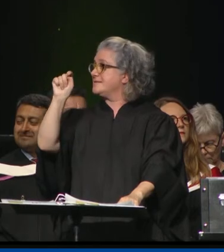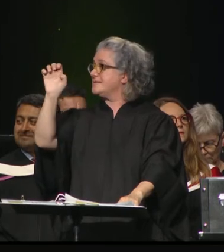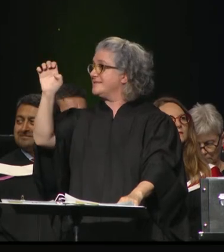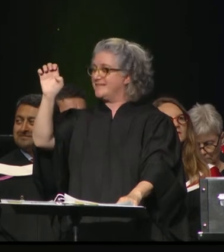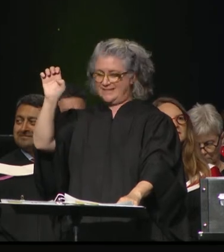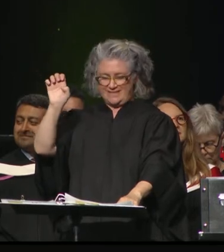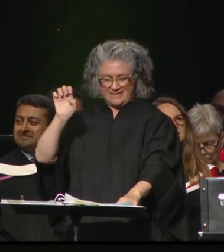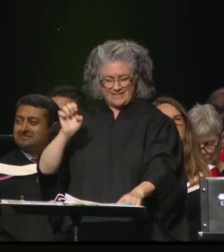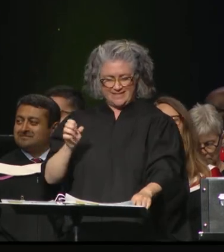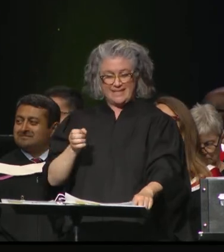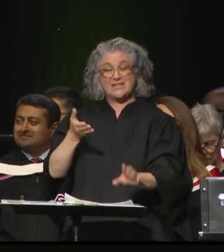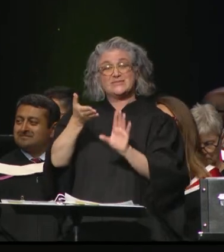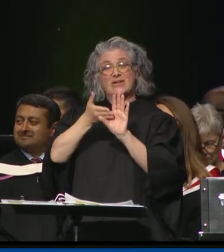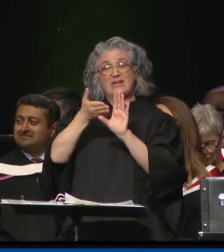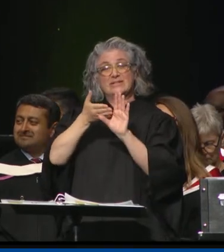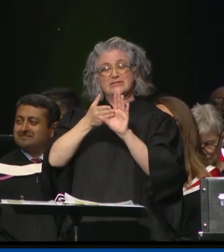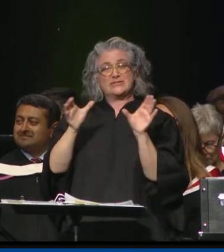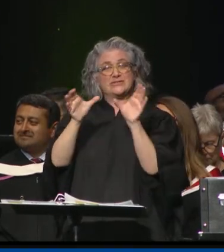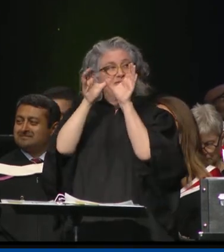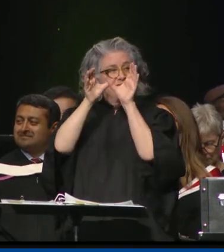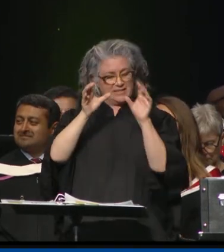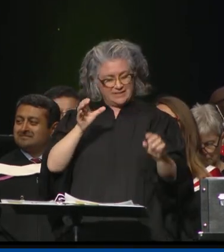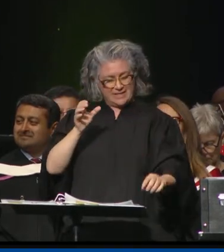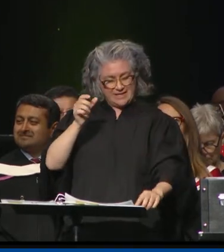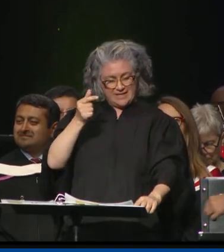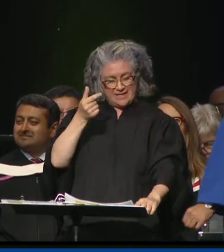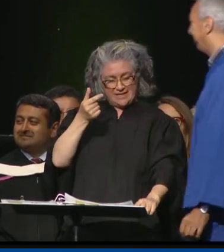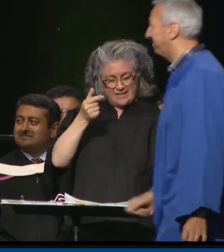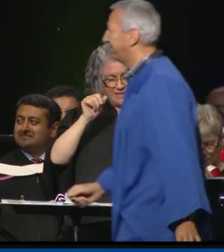Certificate in Psychology, Guillermo Cordero.